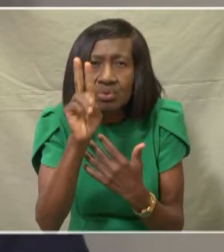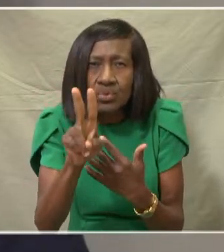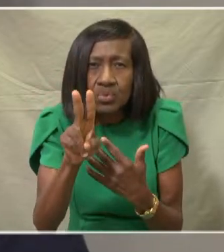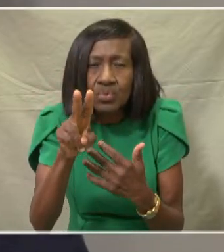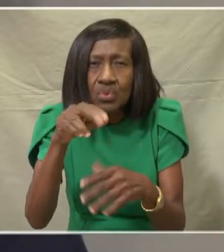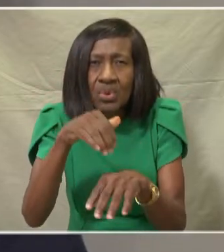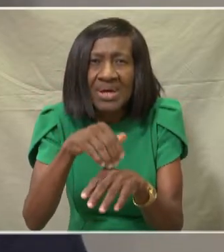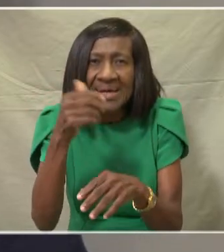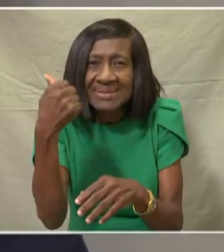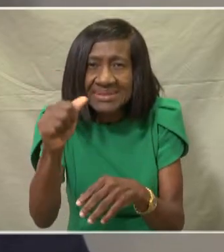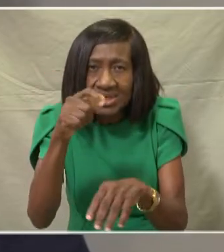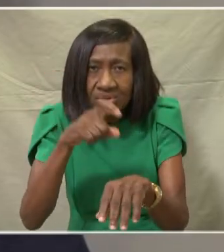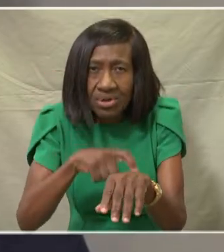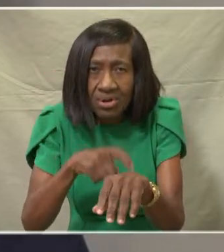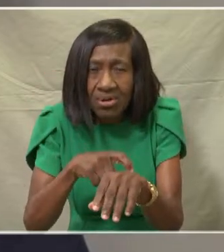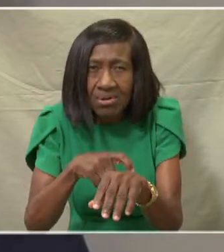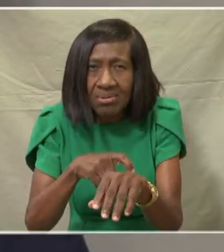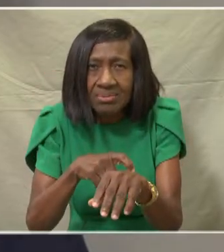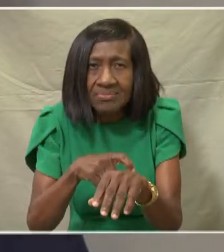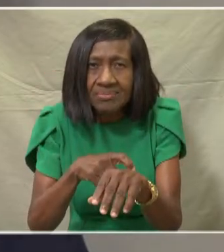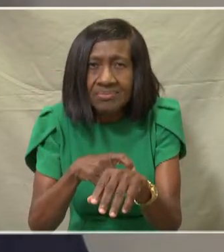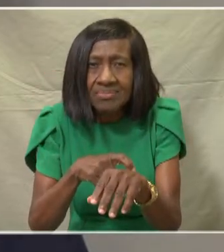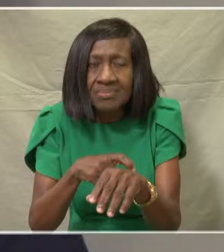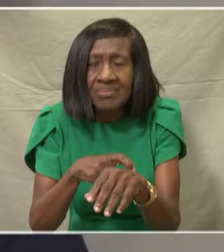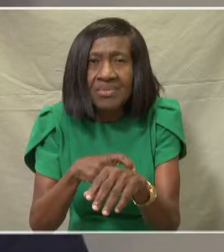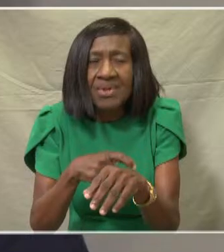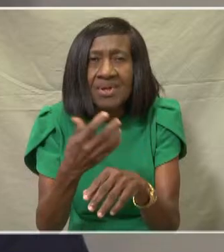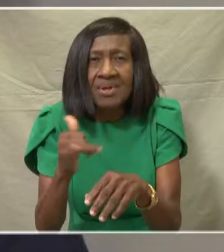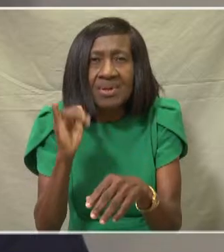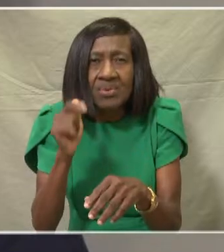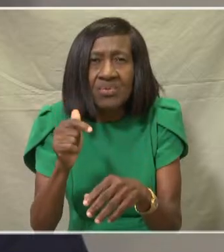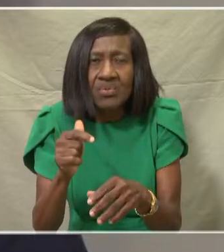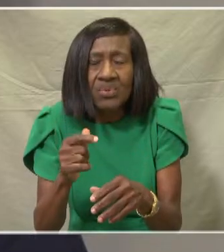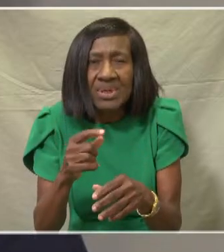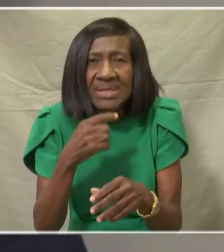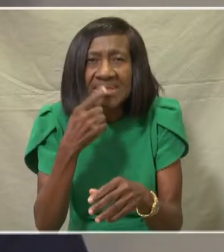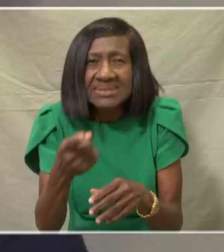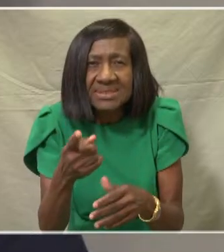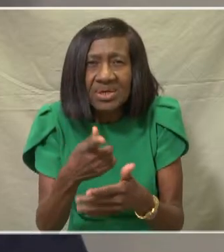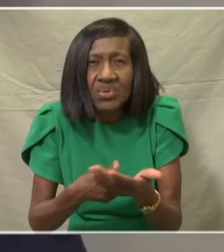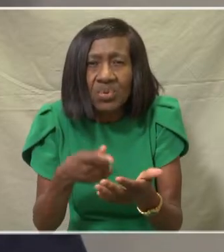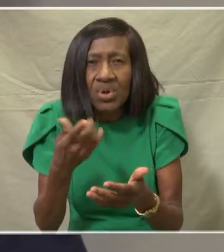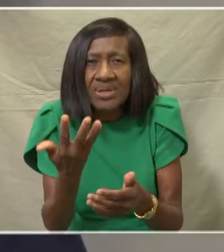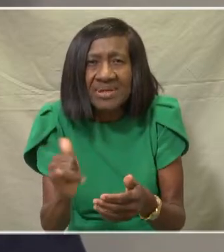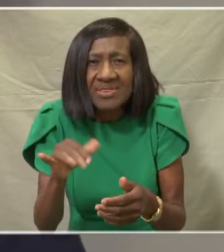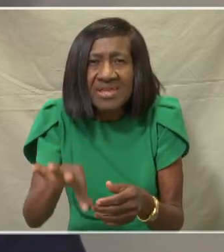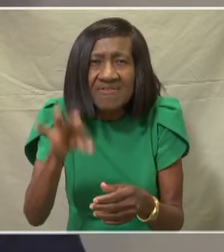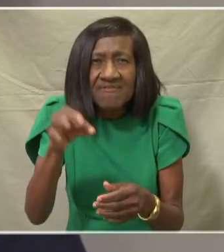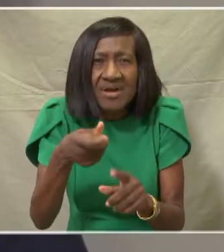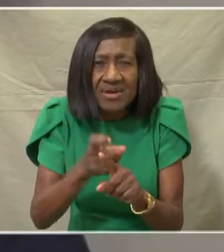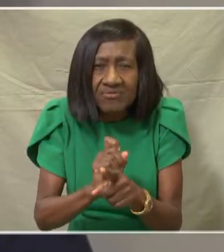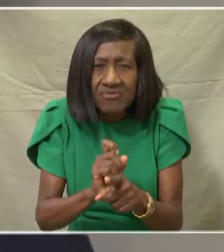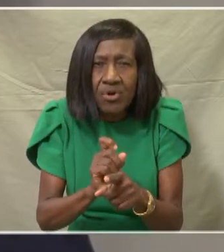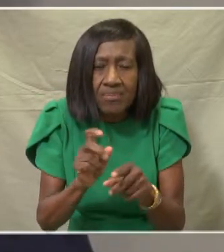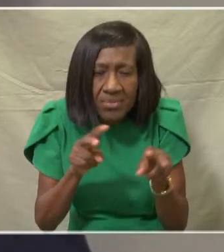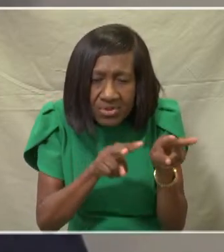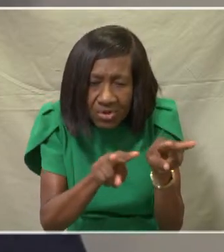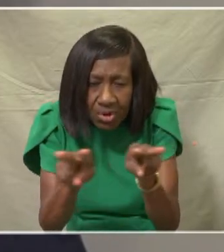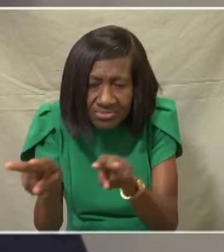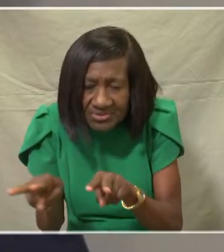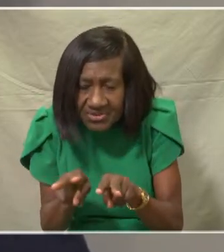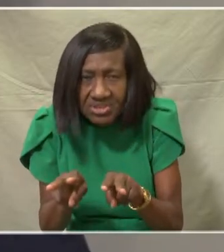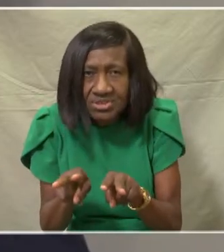be here again. This will include some findings from our observations and some initial conclusions.